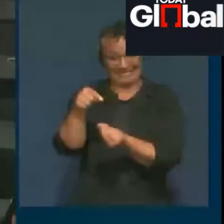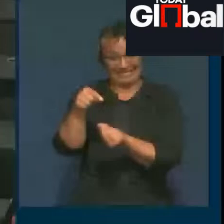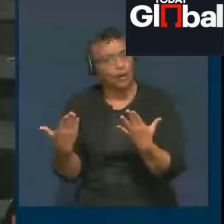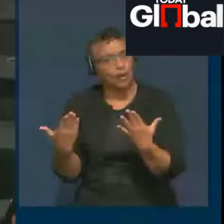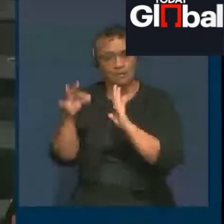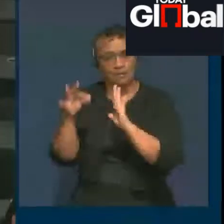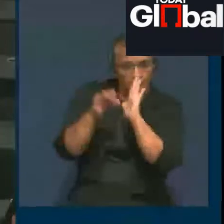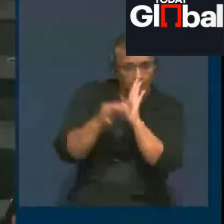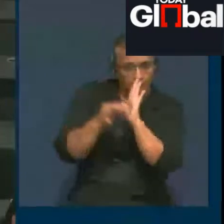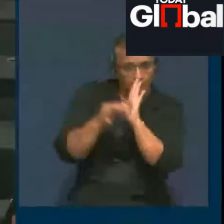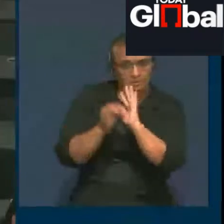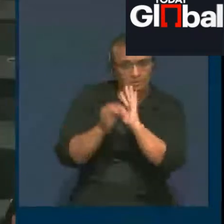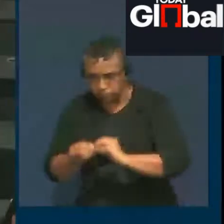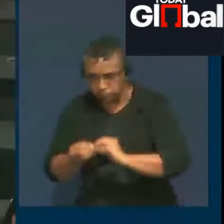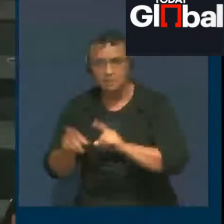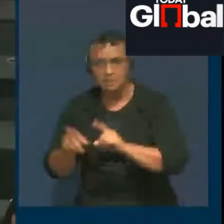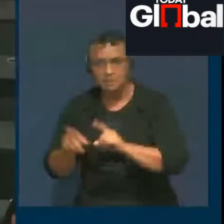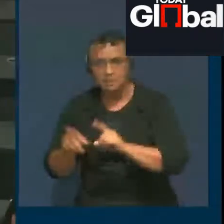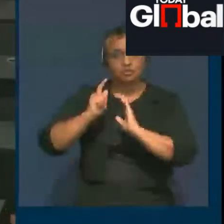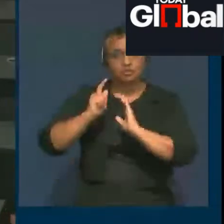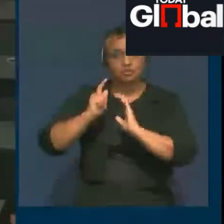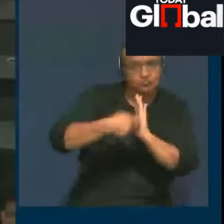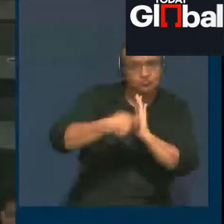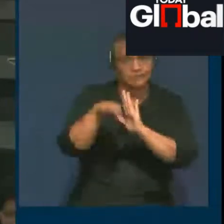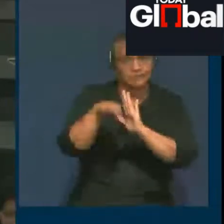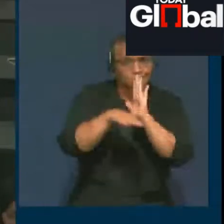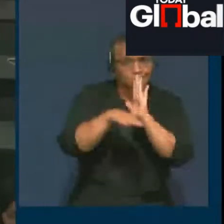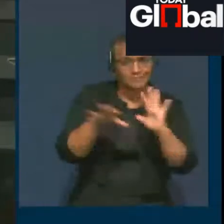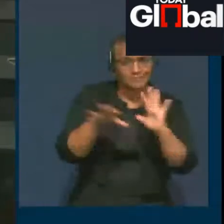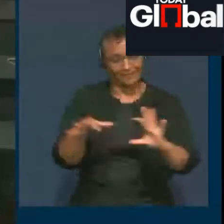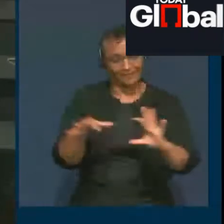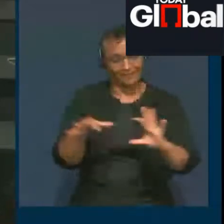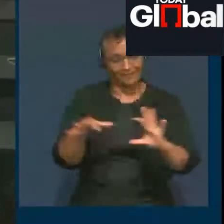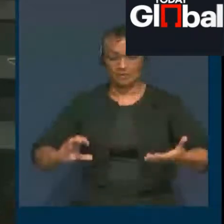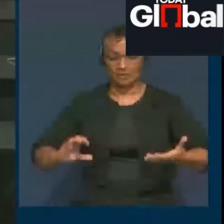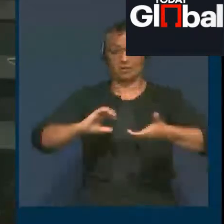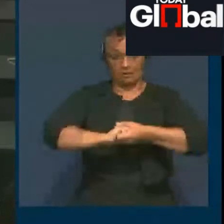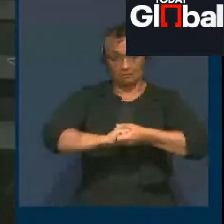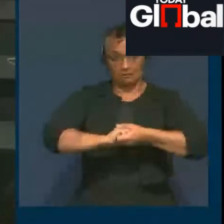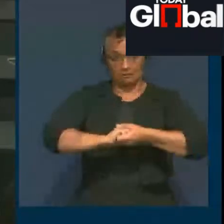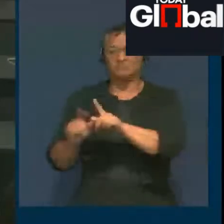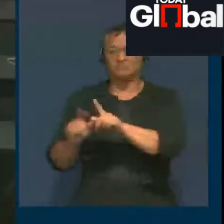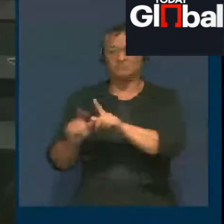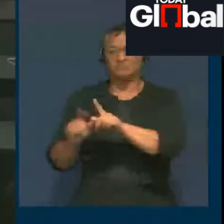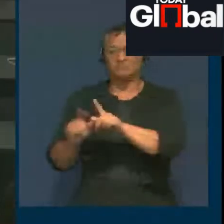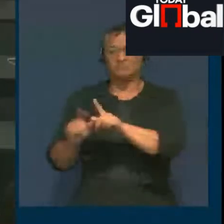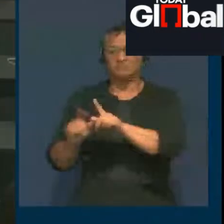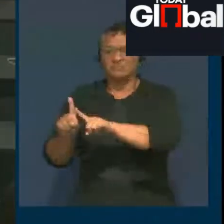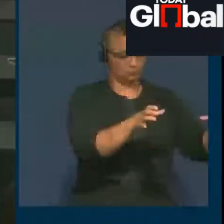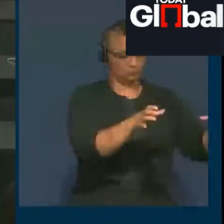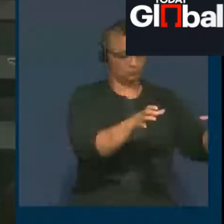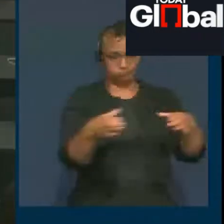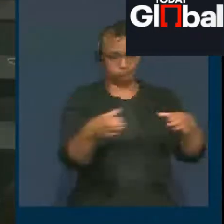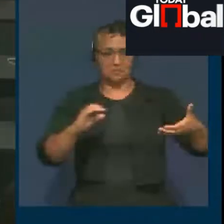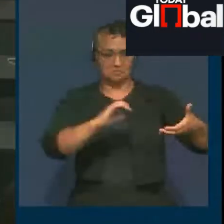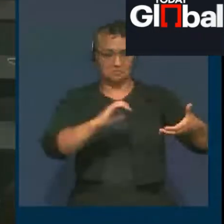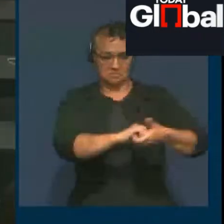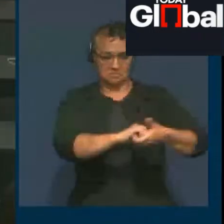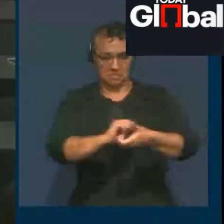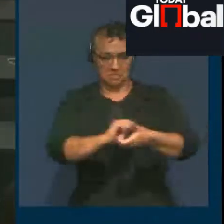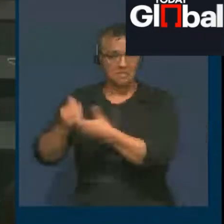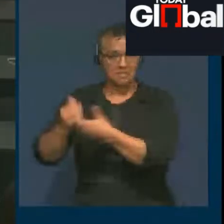policies and programs which pertain to cooperation with other ministries.